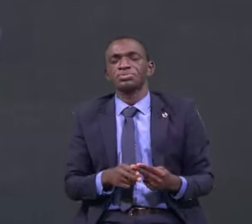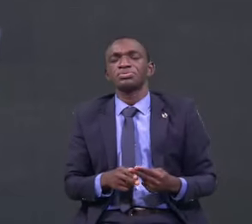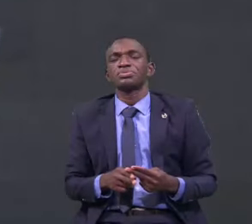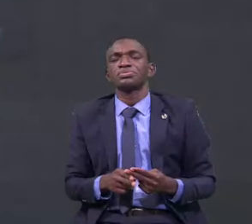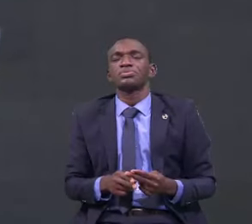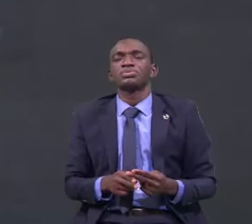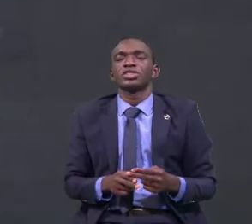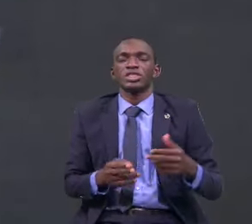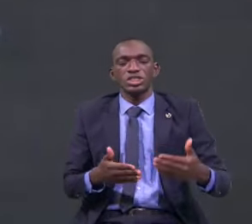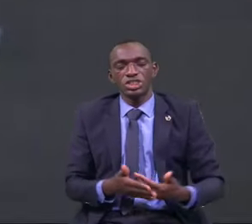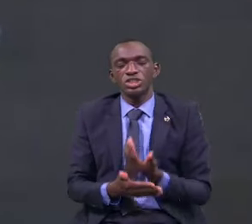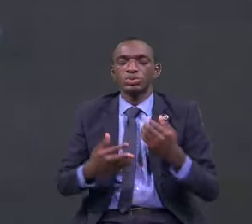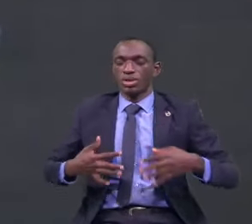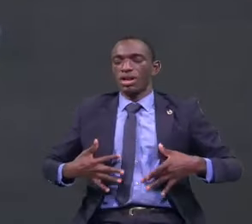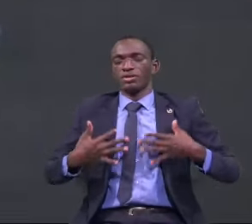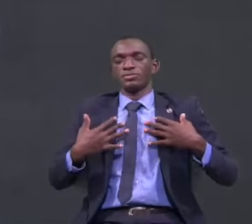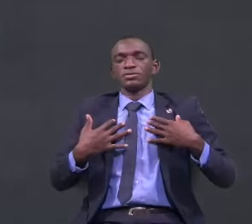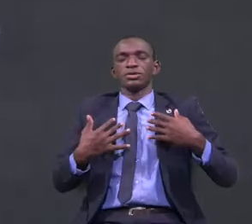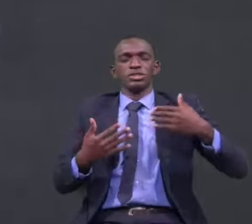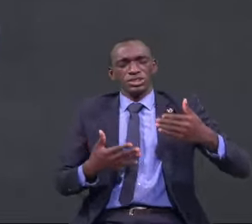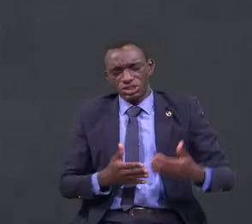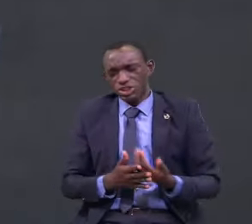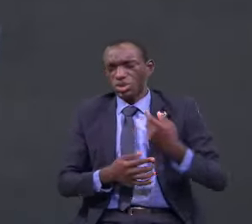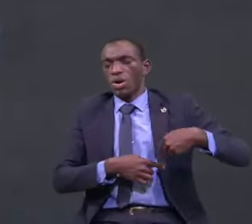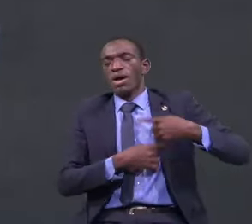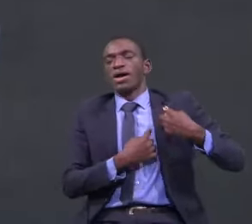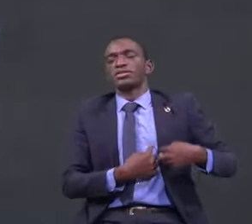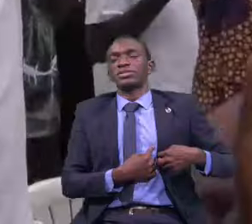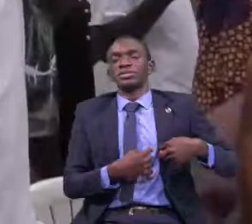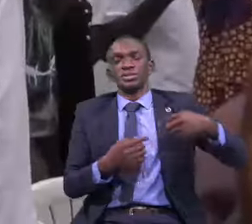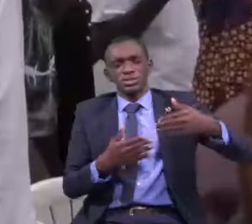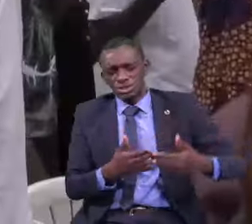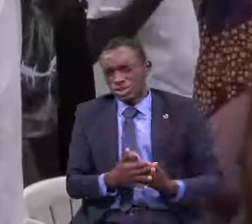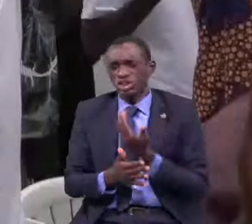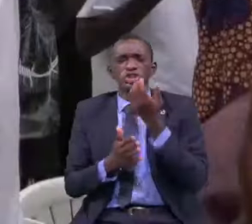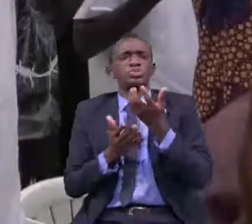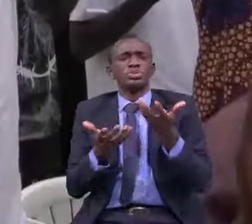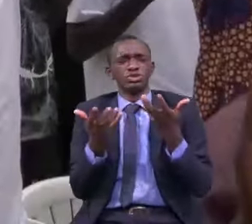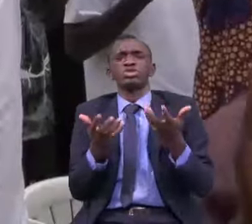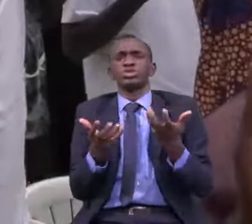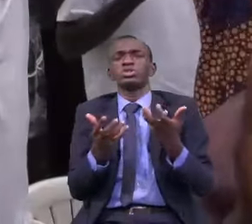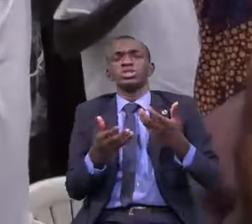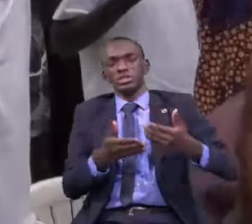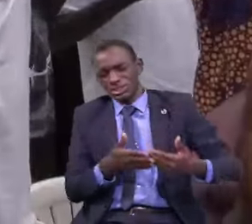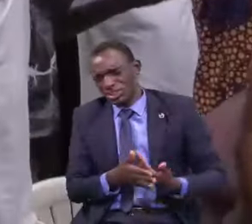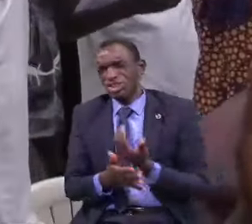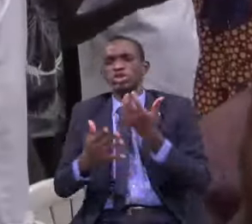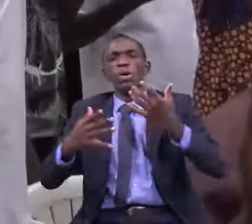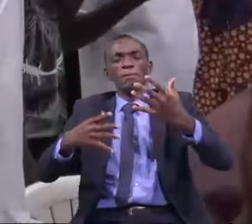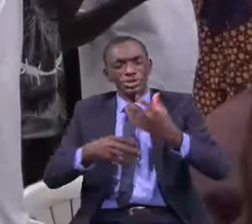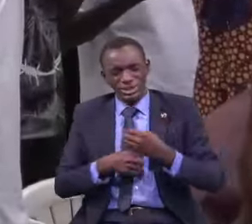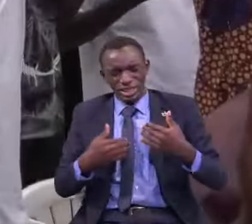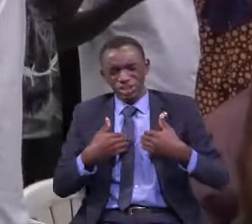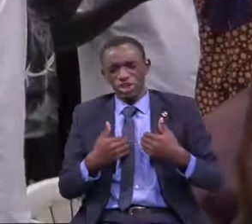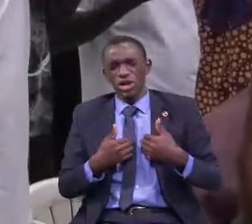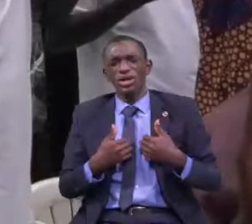A new life. A new heart. A new pursuit. A new possession. A